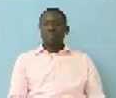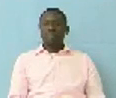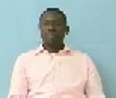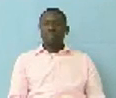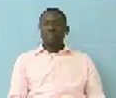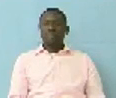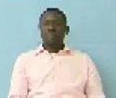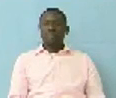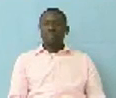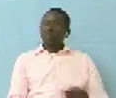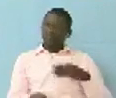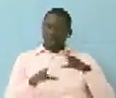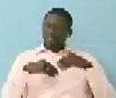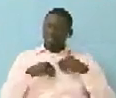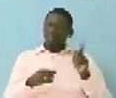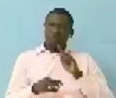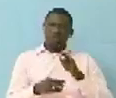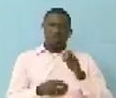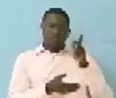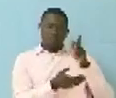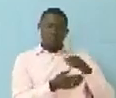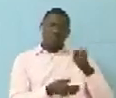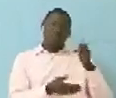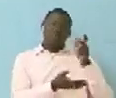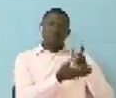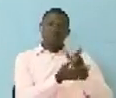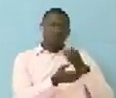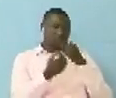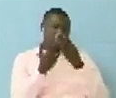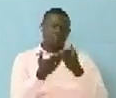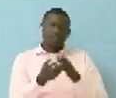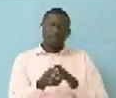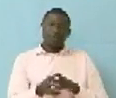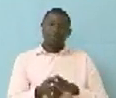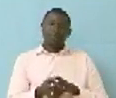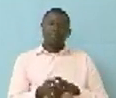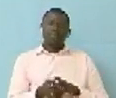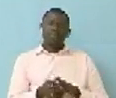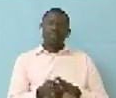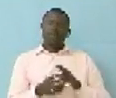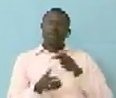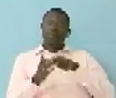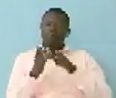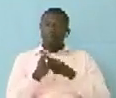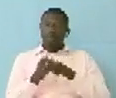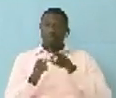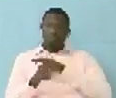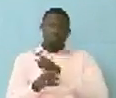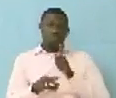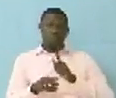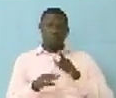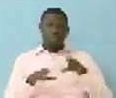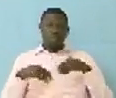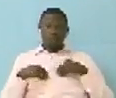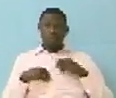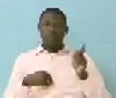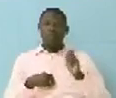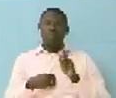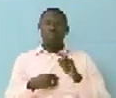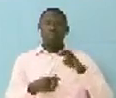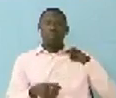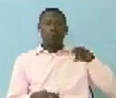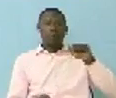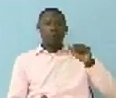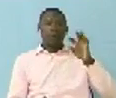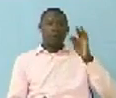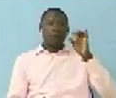take it from him. So we accept what Martin has said, that it's in fact true, that he